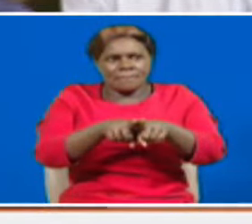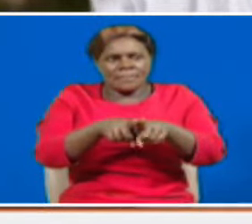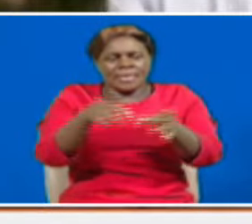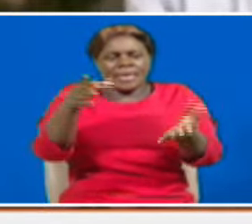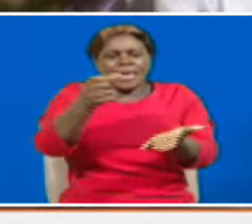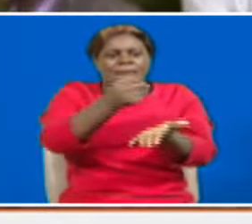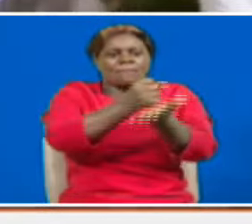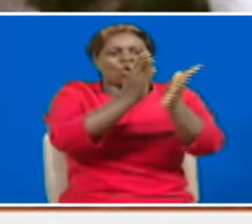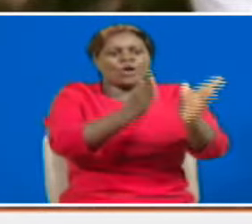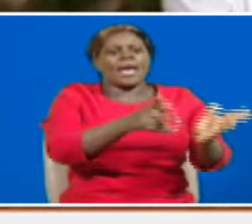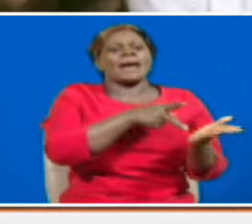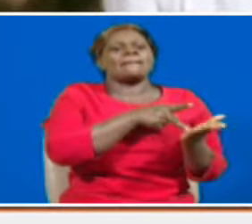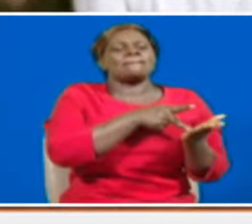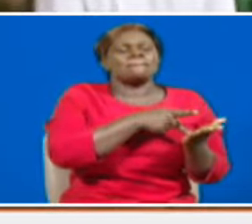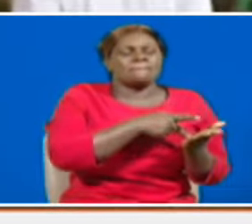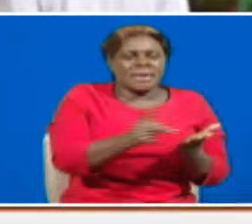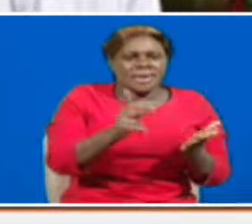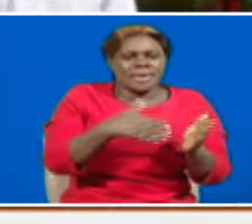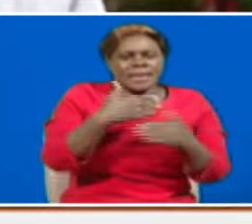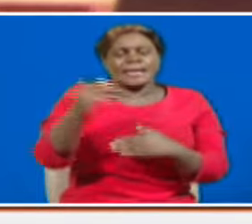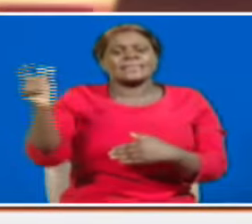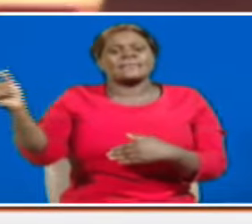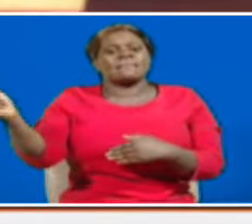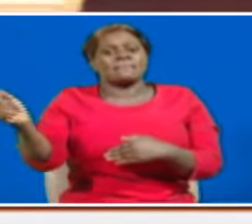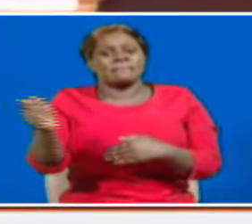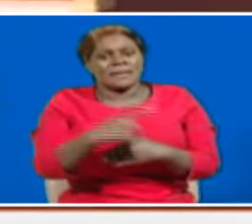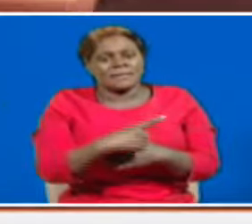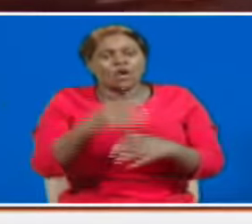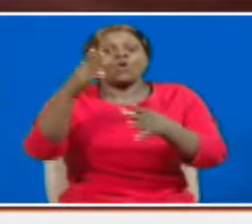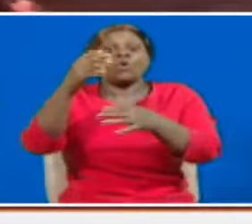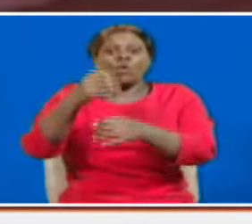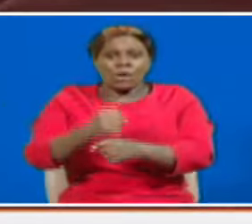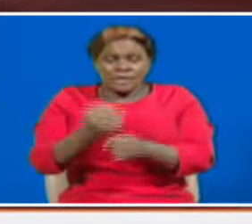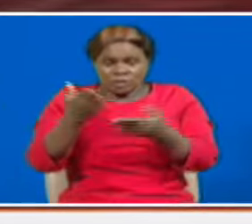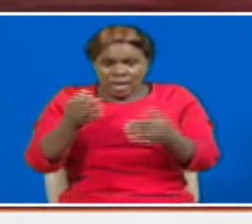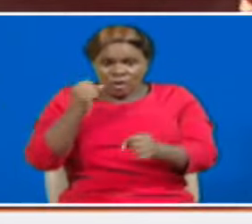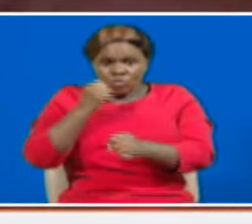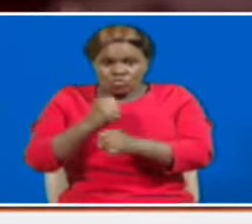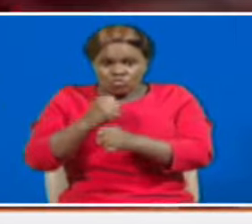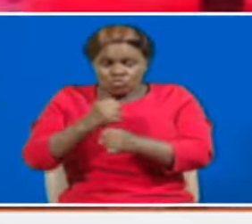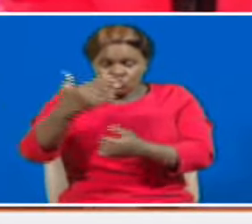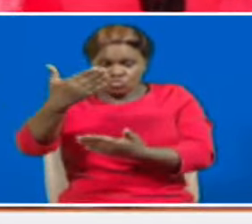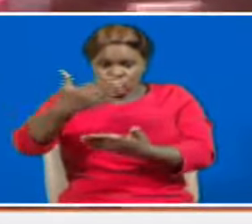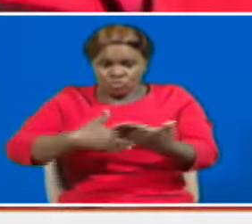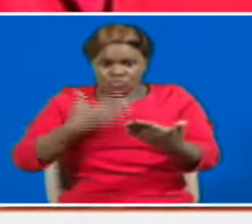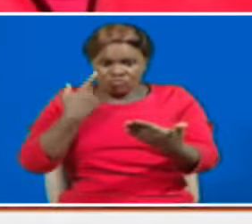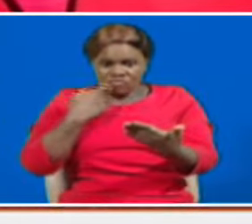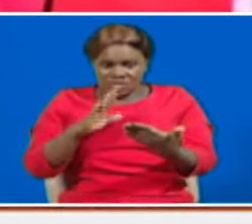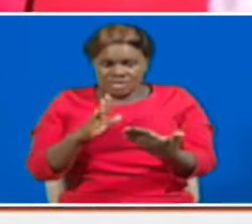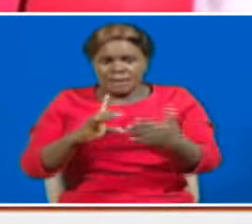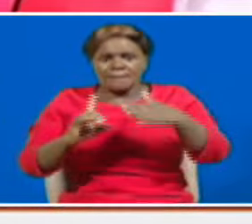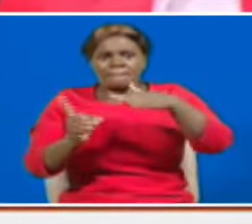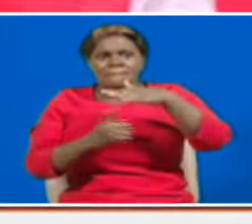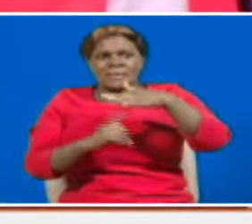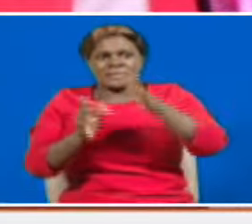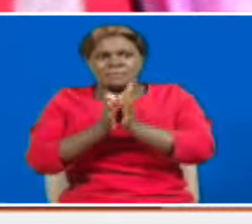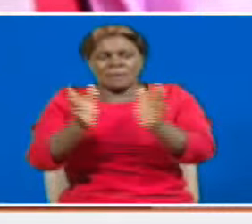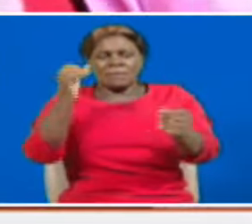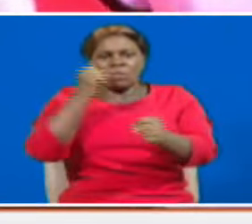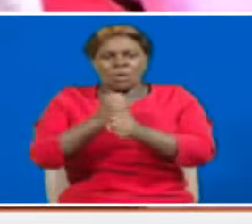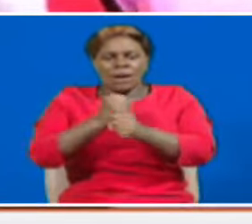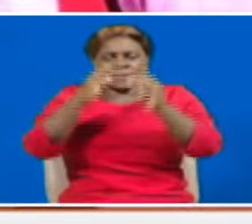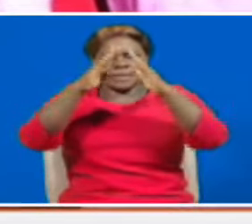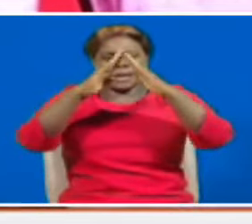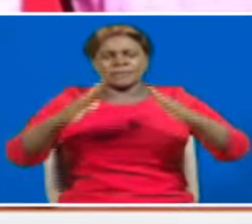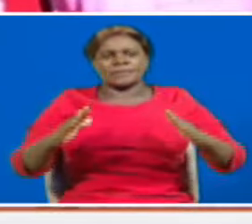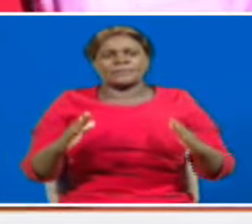their employers in the next month. For companies that have already closed the payroll, the Ministry of Lands, Public Works, Housing